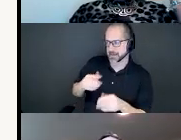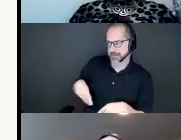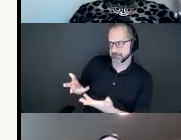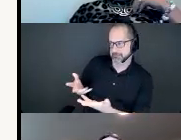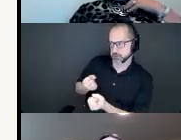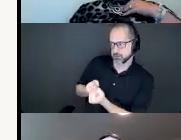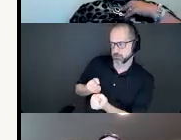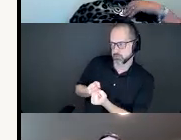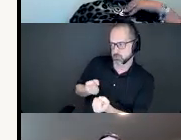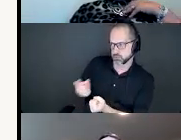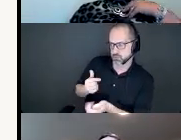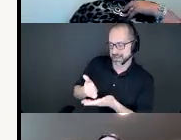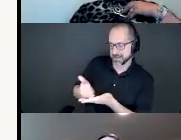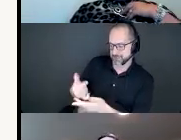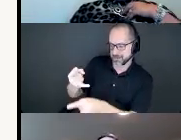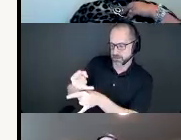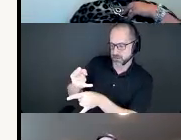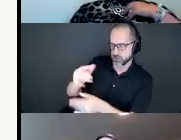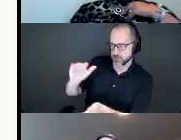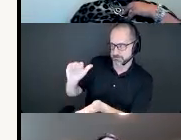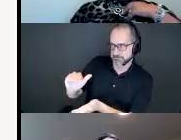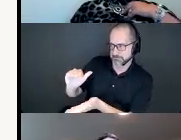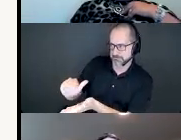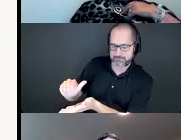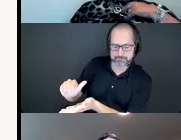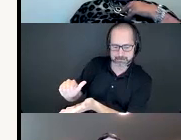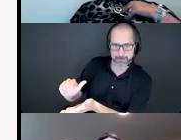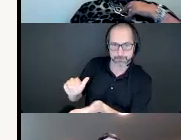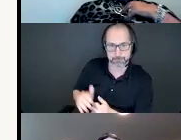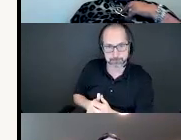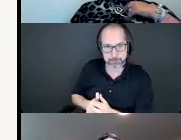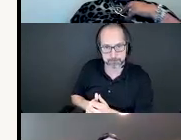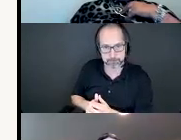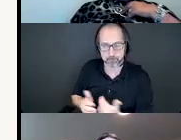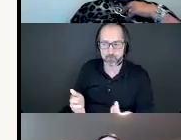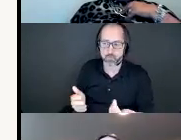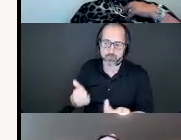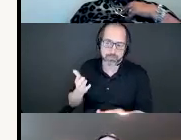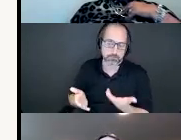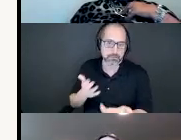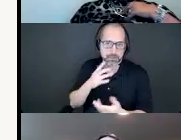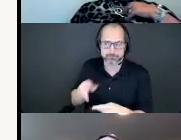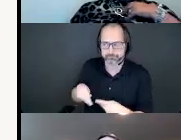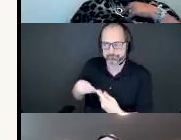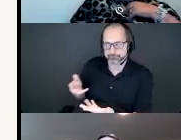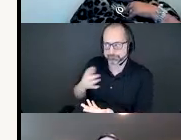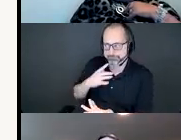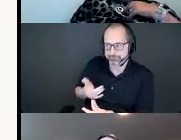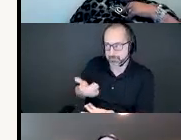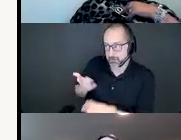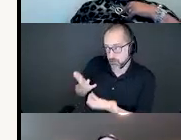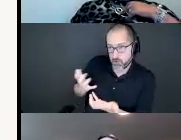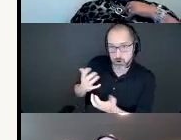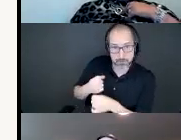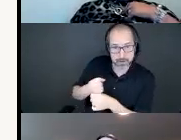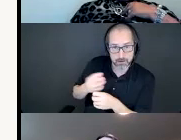down on your drinking, so that you can make some healthier choices, and that you can stay in